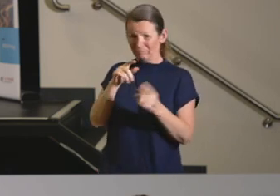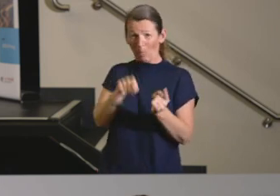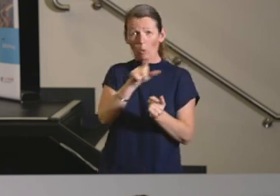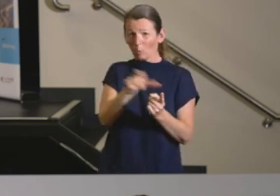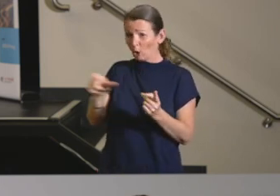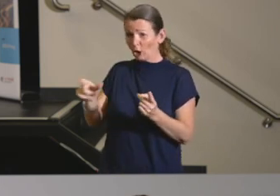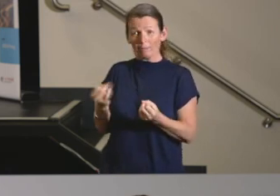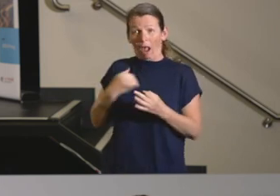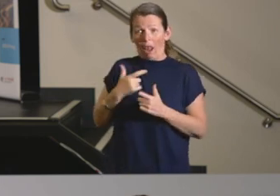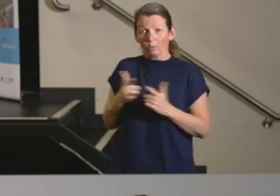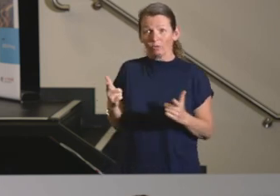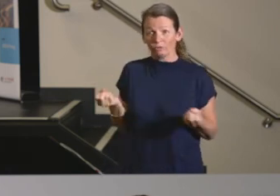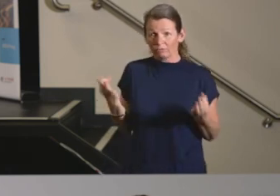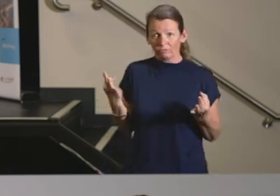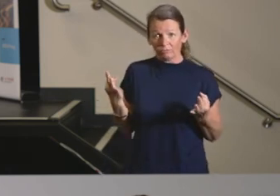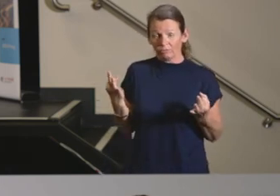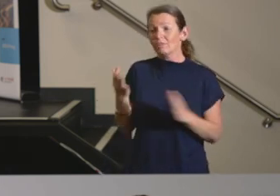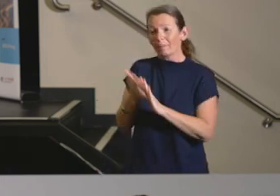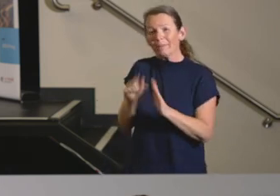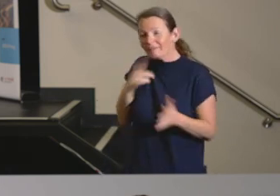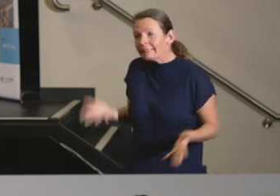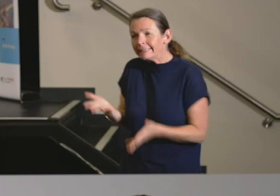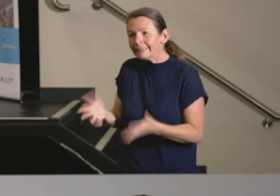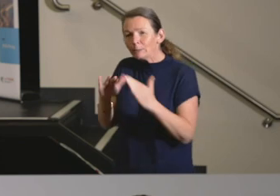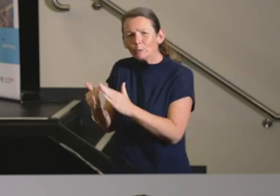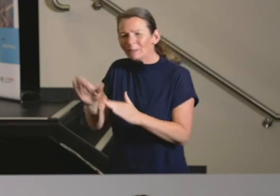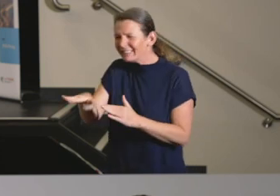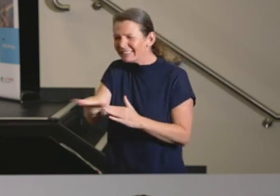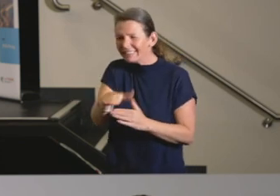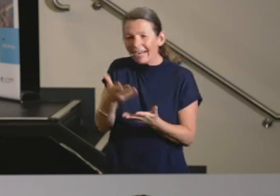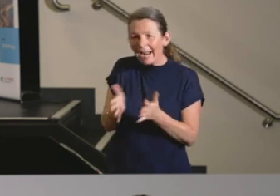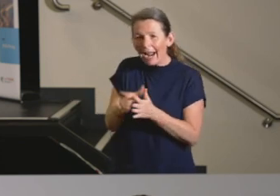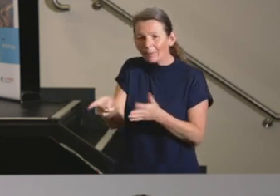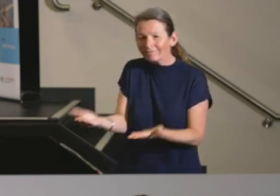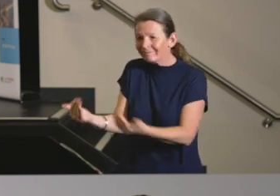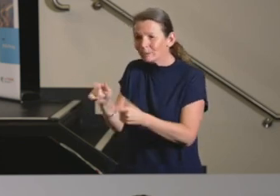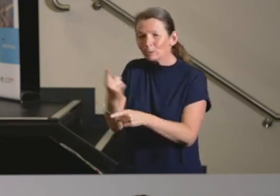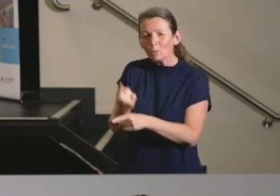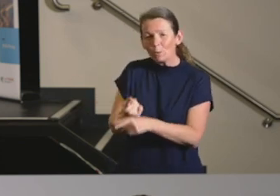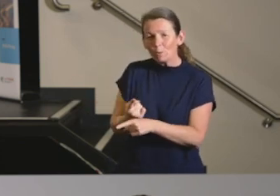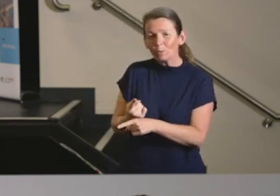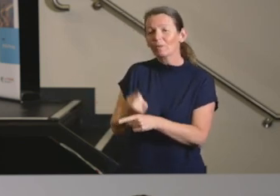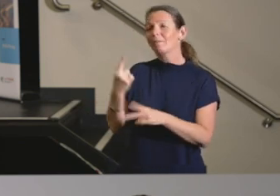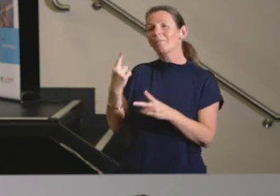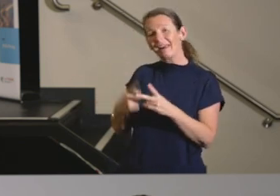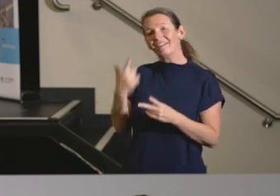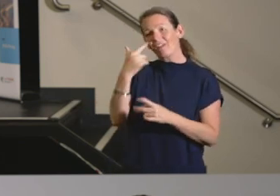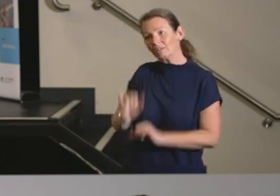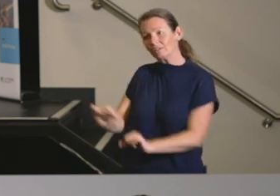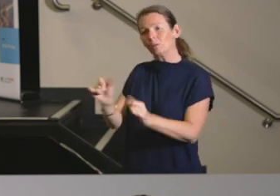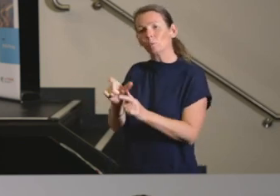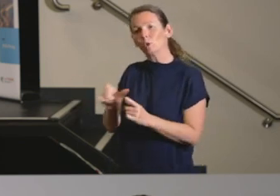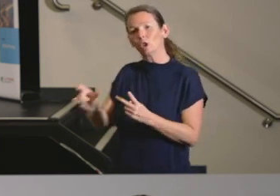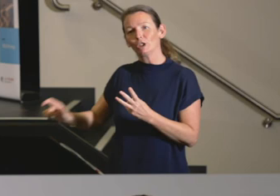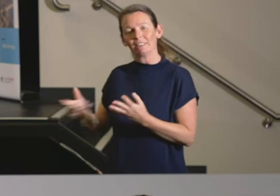exist. So it's always been up to those communities to figure out how they want to identify themselves, and also find words where they're going to find